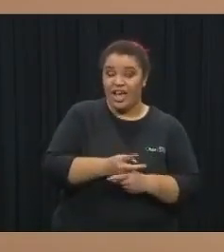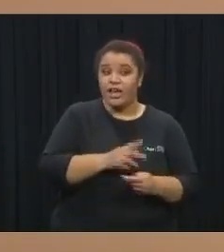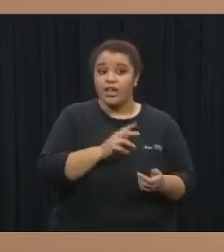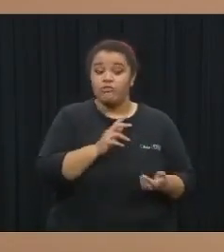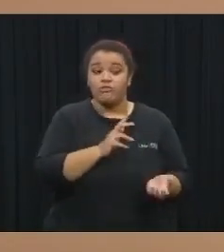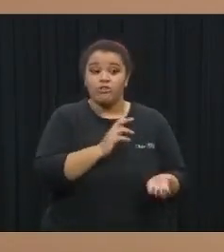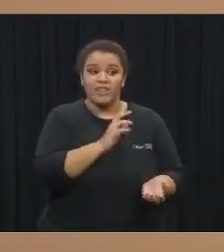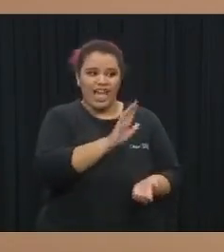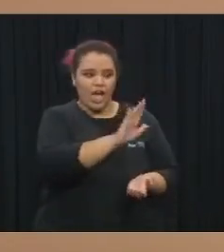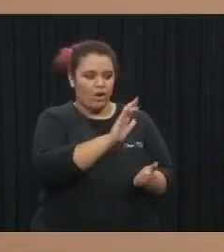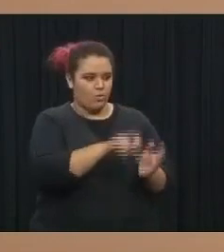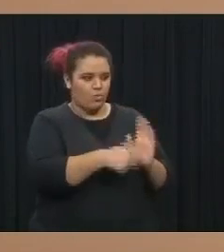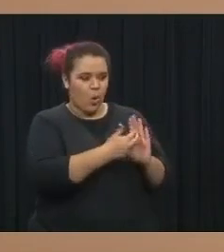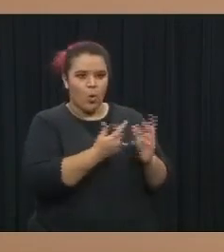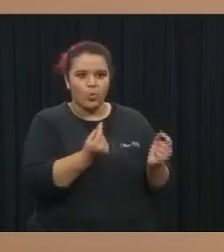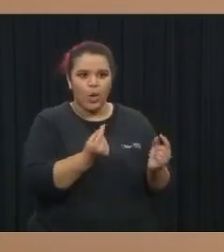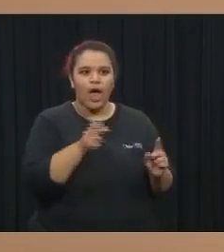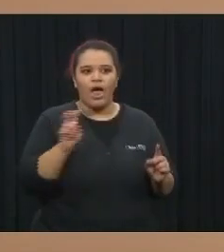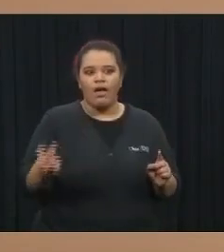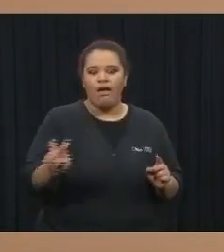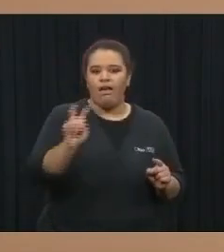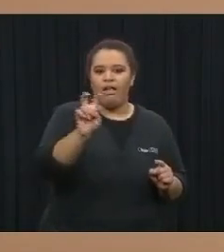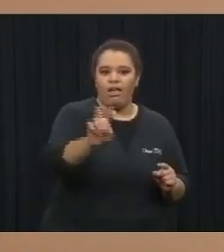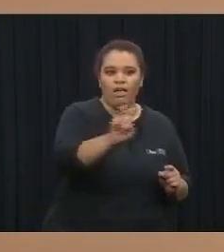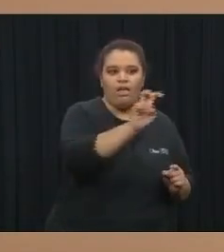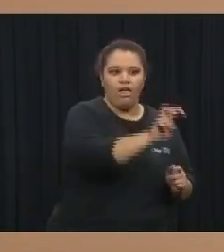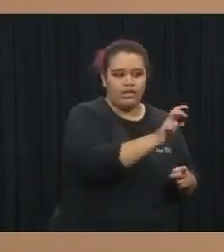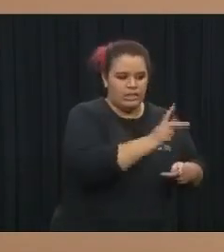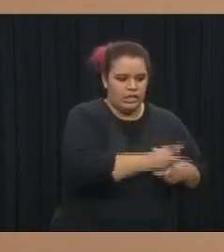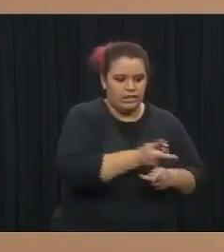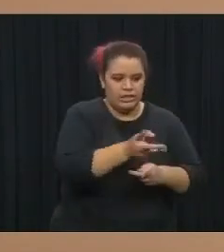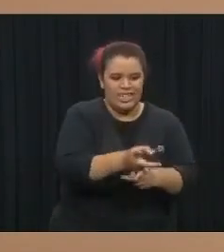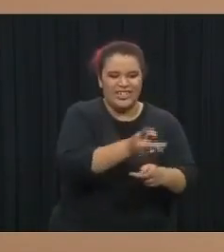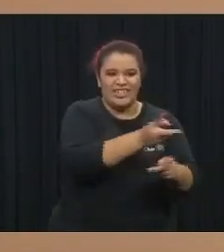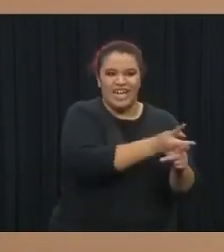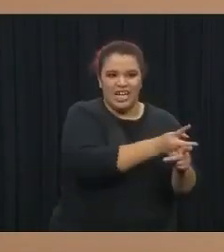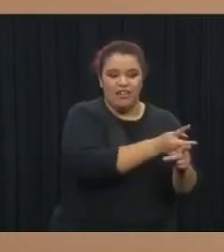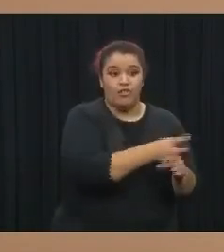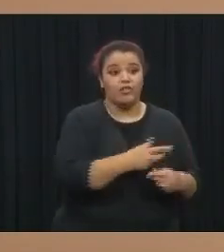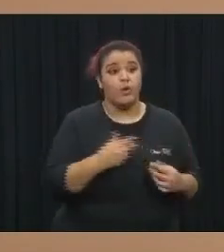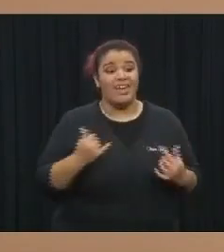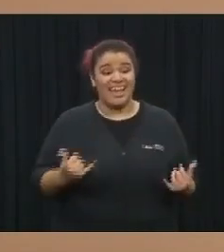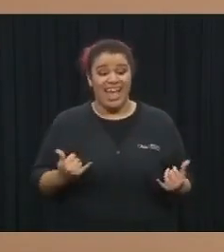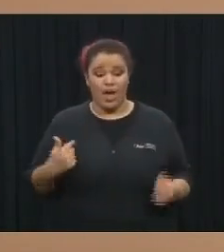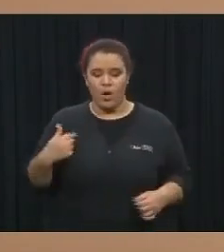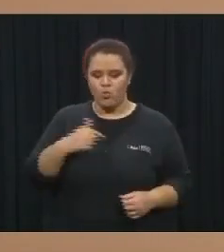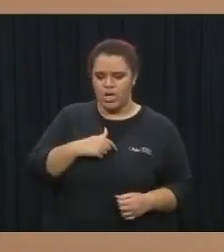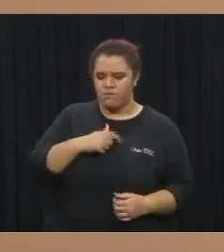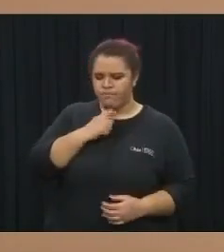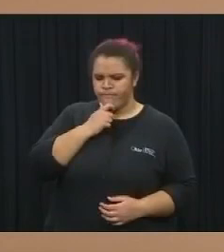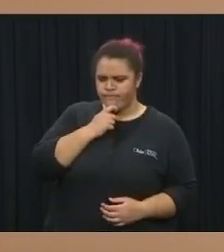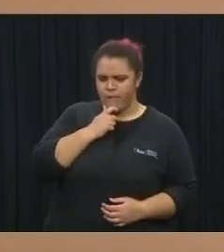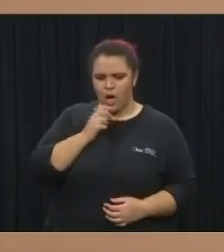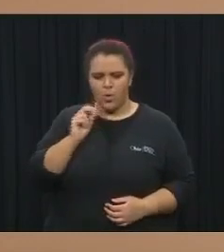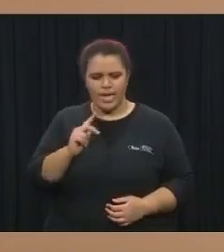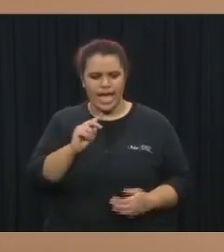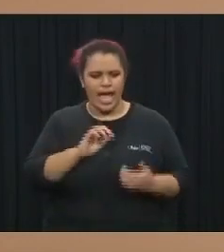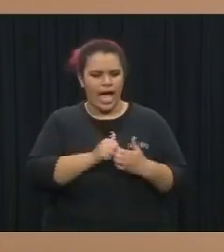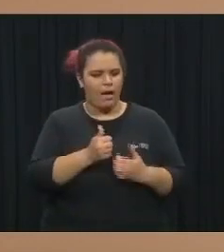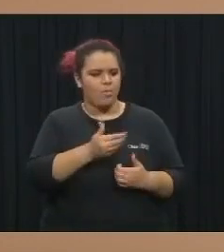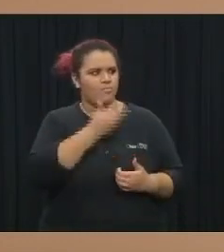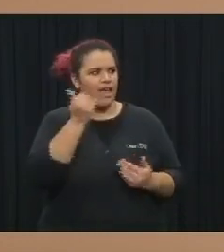the industry itself has partnered with our medical and epi teams to come up with the best criteria and recommendations we can make for